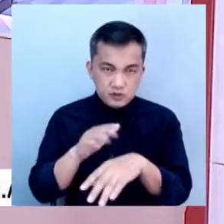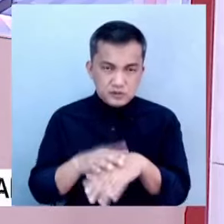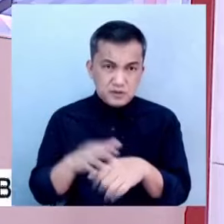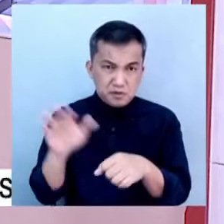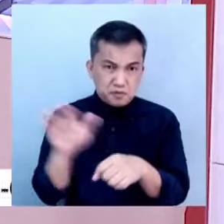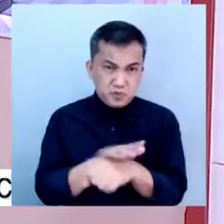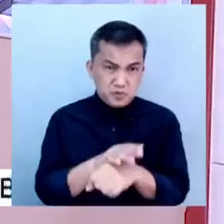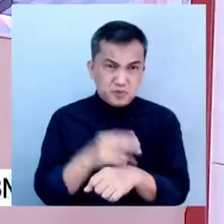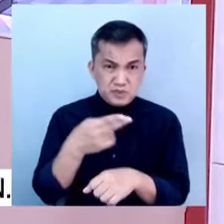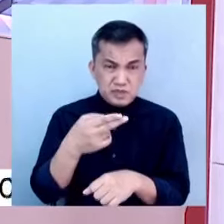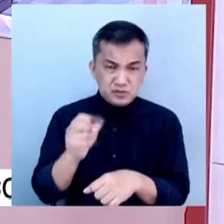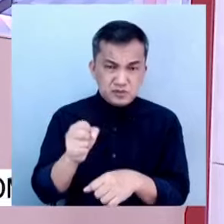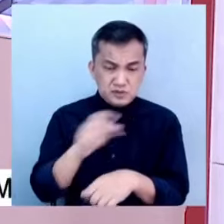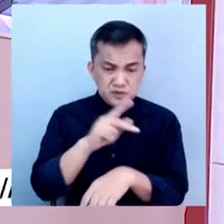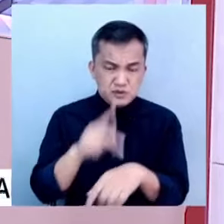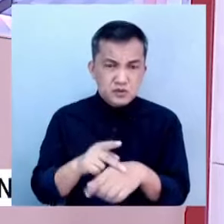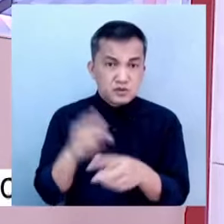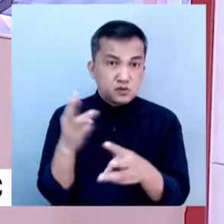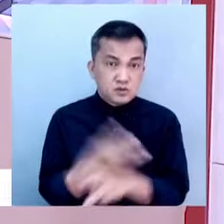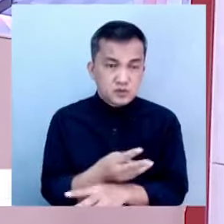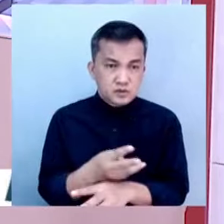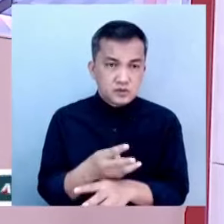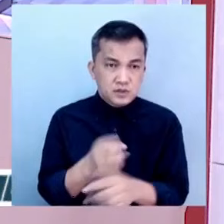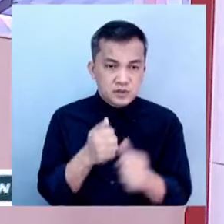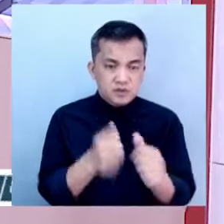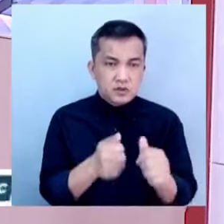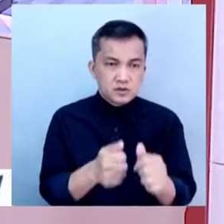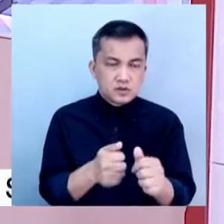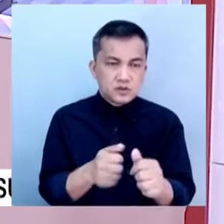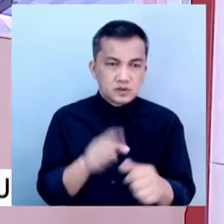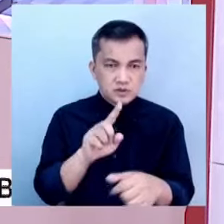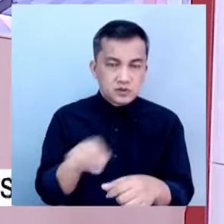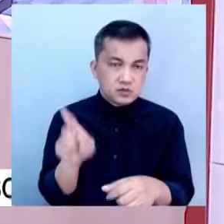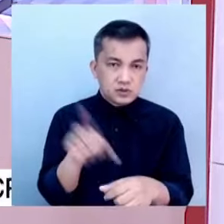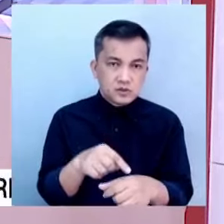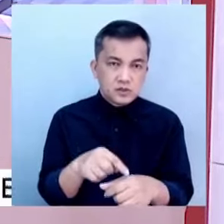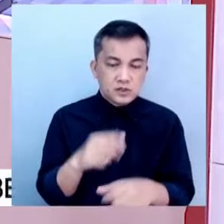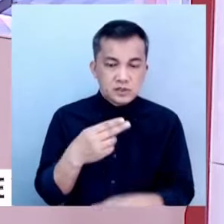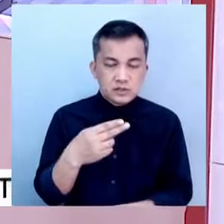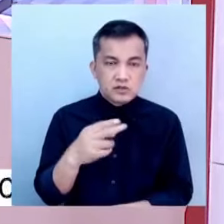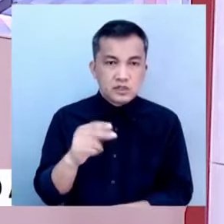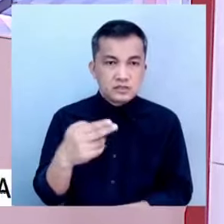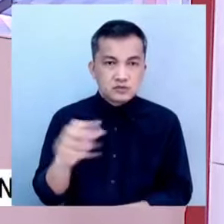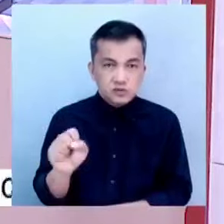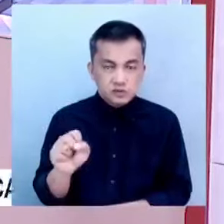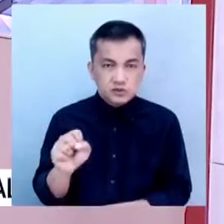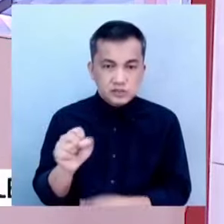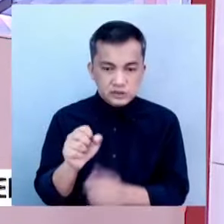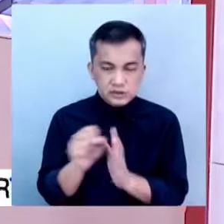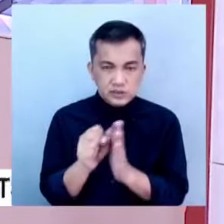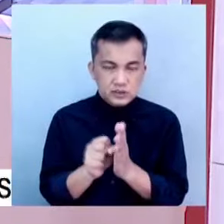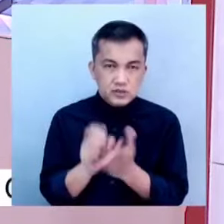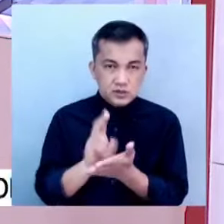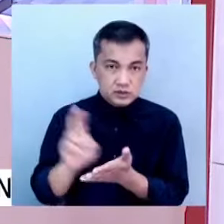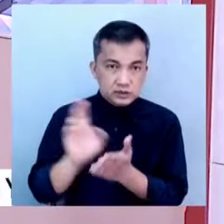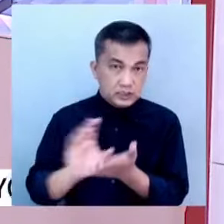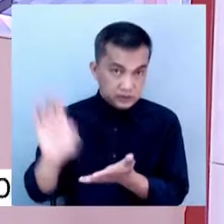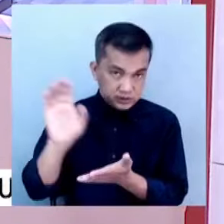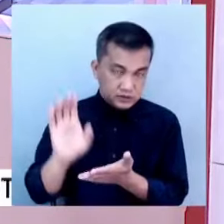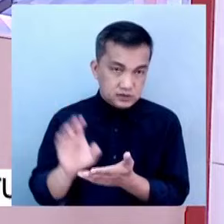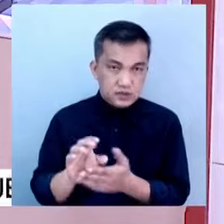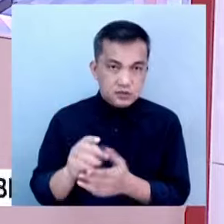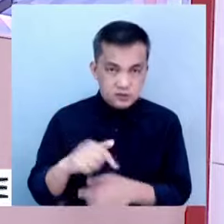worsen following the discontinuation of senior high school programs in state universities and colleges. Joyce